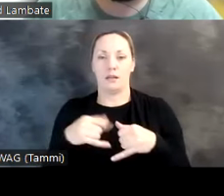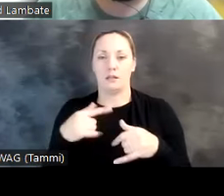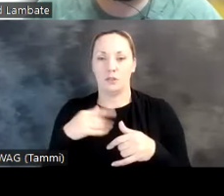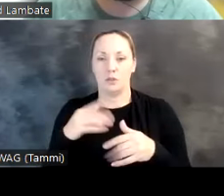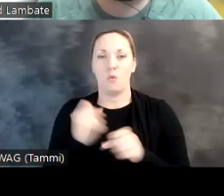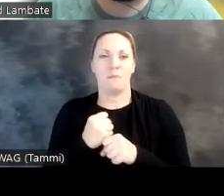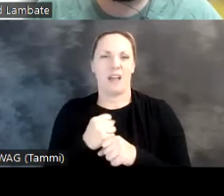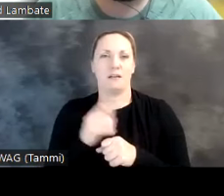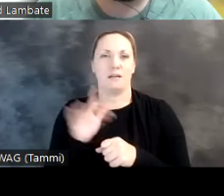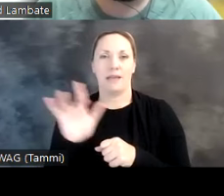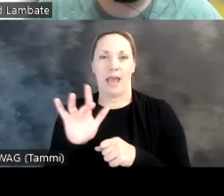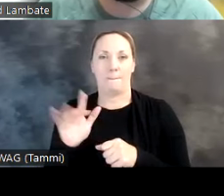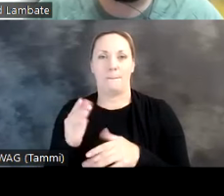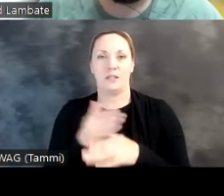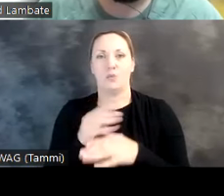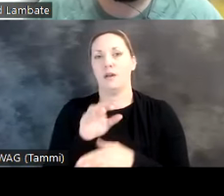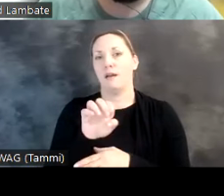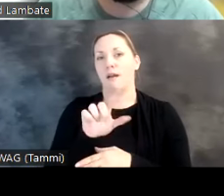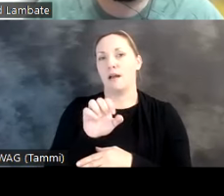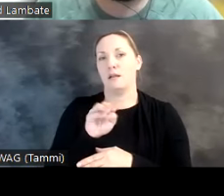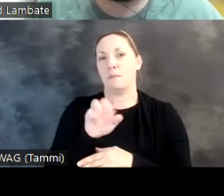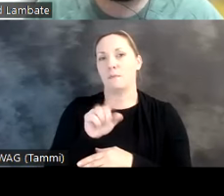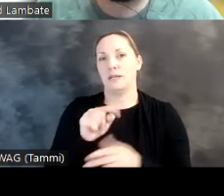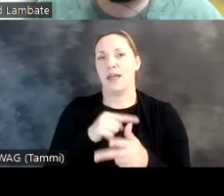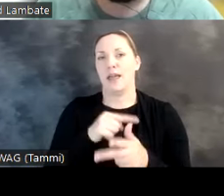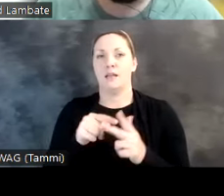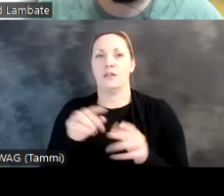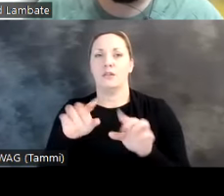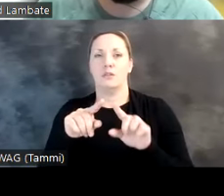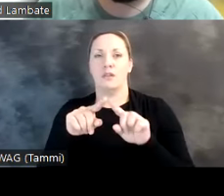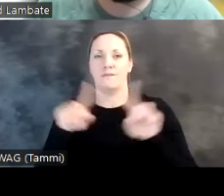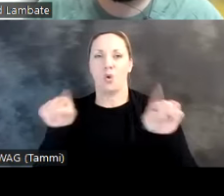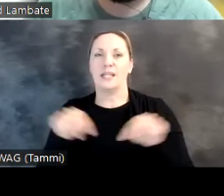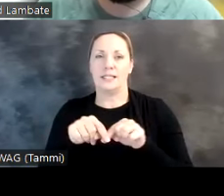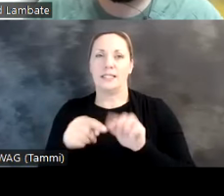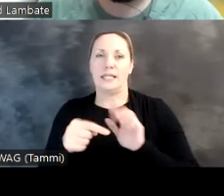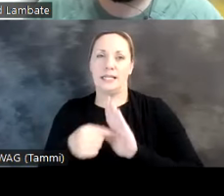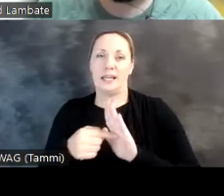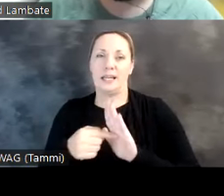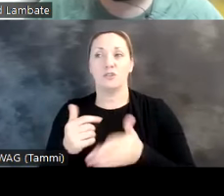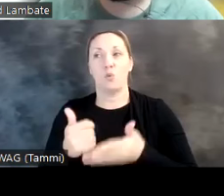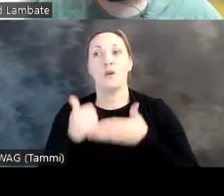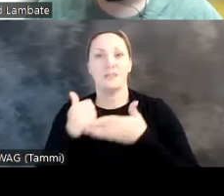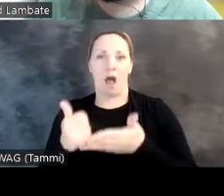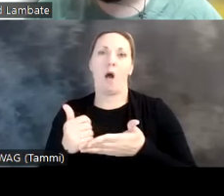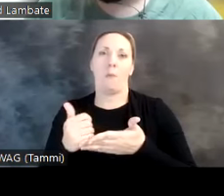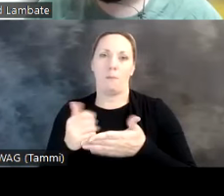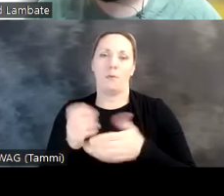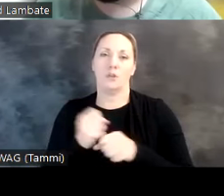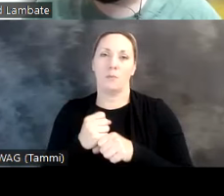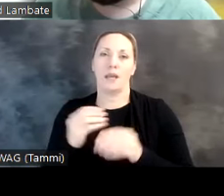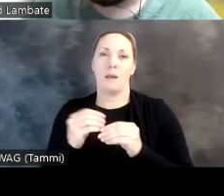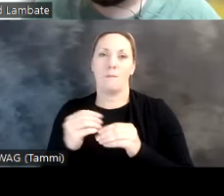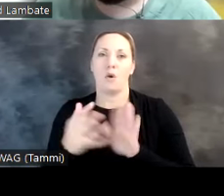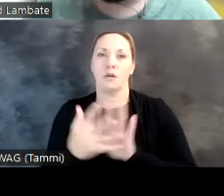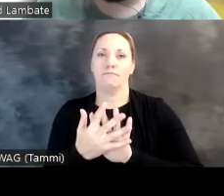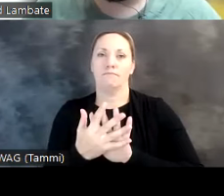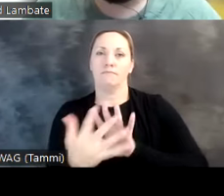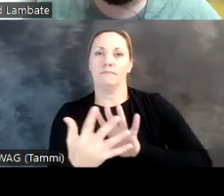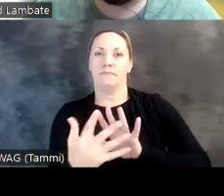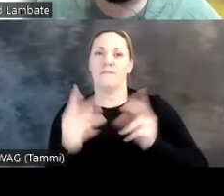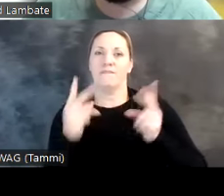gap between those element and the focus indicator. So it is really helpful to make the focus indicator more distinct and